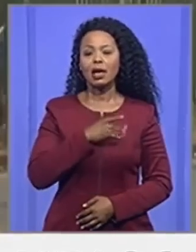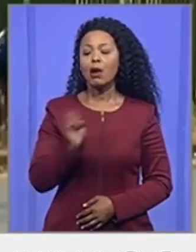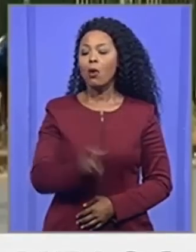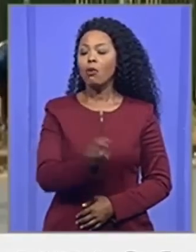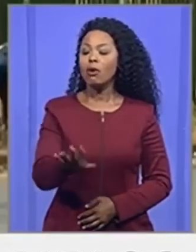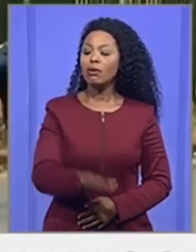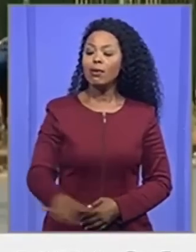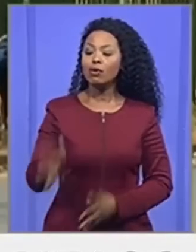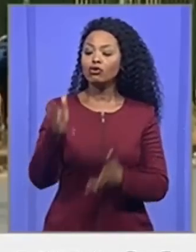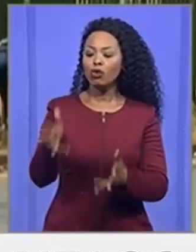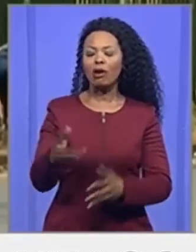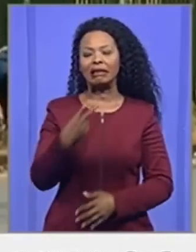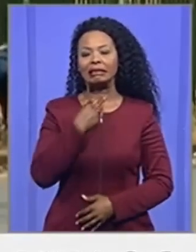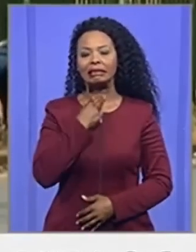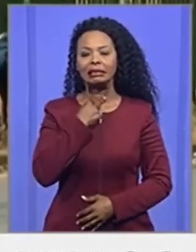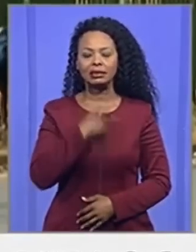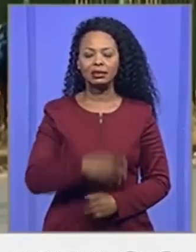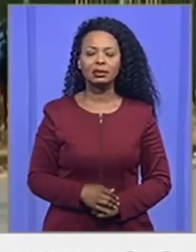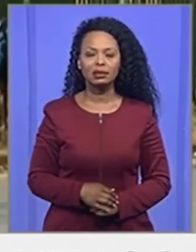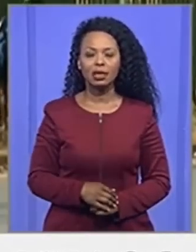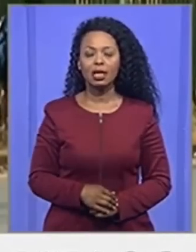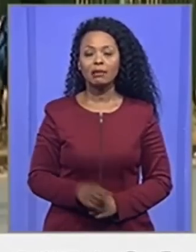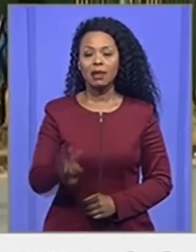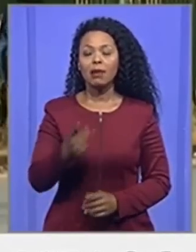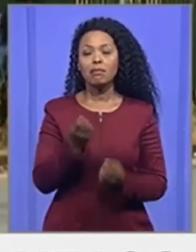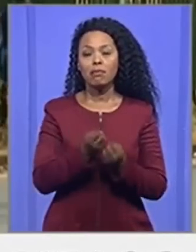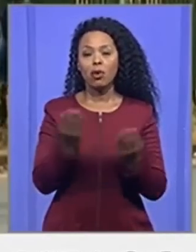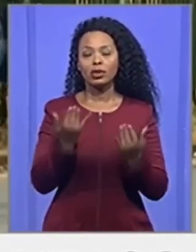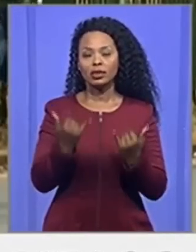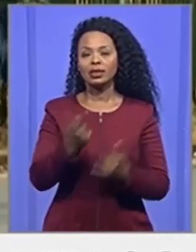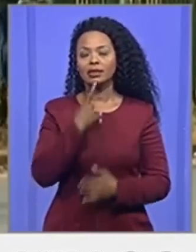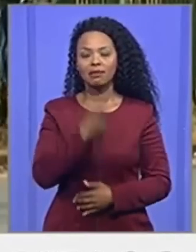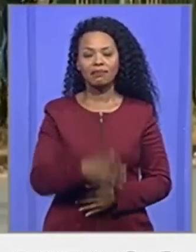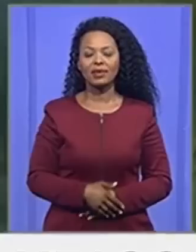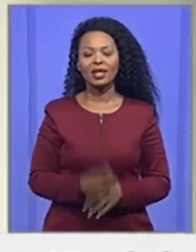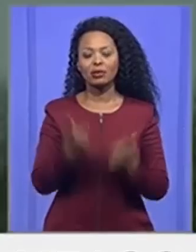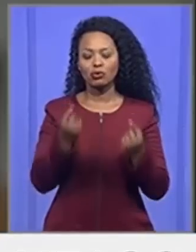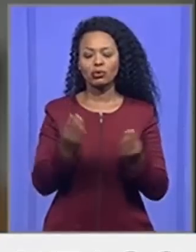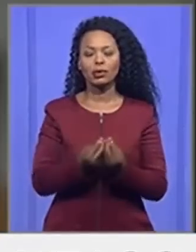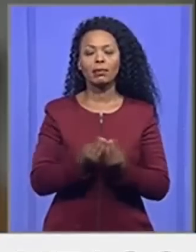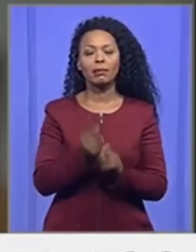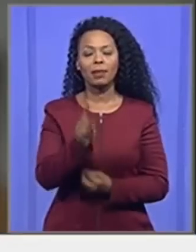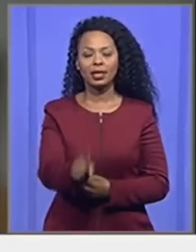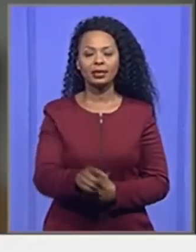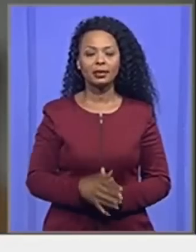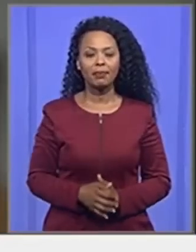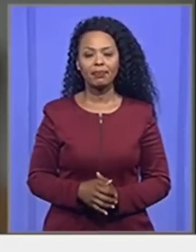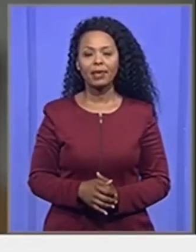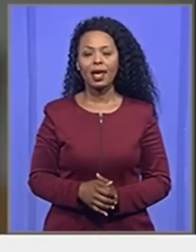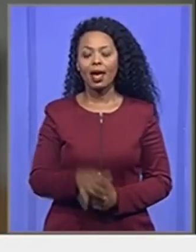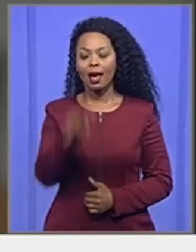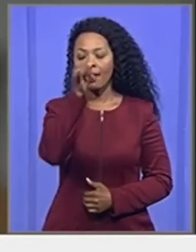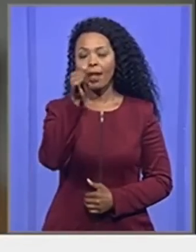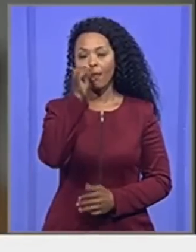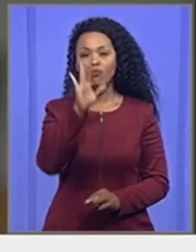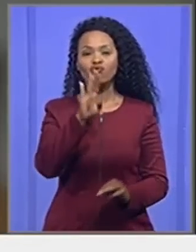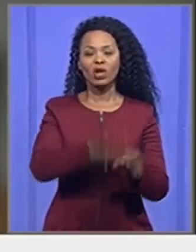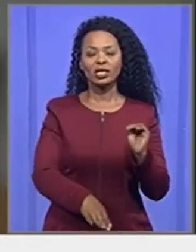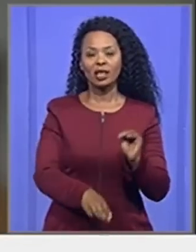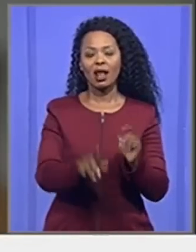tsamaya. Ole jalo ba itseanape ba molao ba re go tshwanetse ga tsewa magato a tsepameng. criminal prosecution